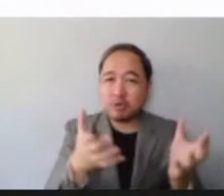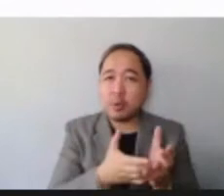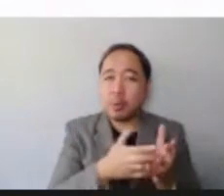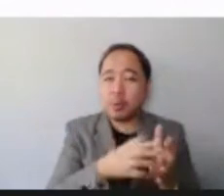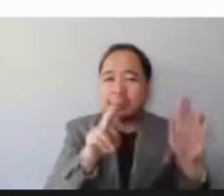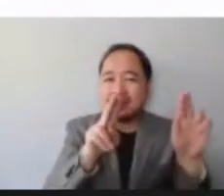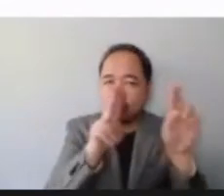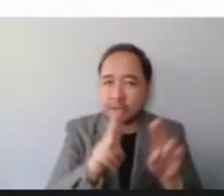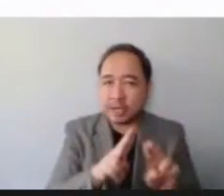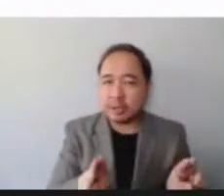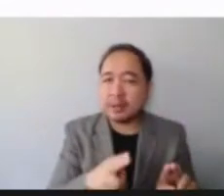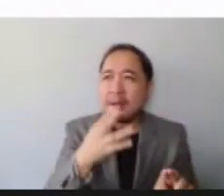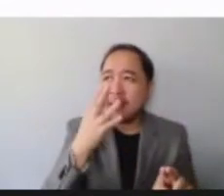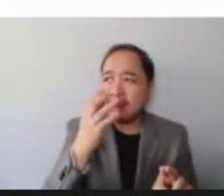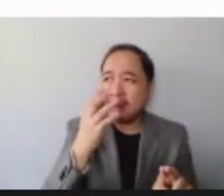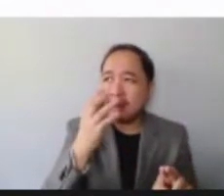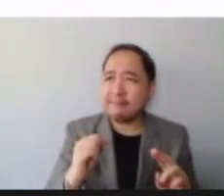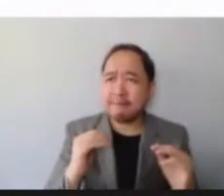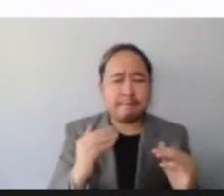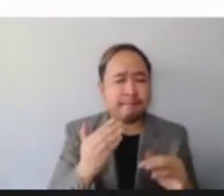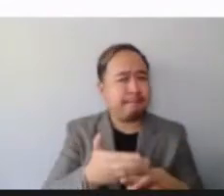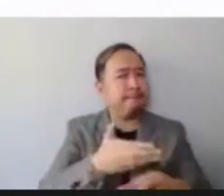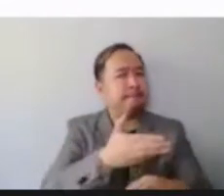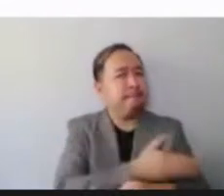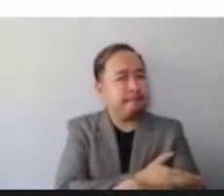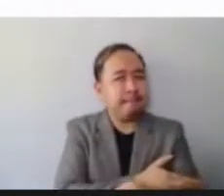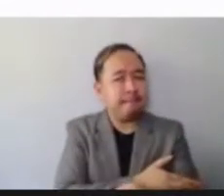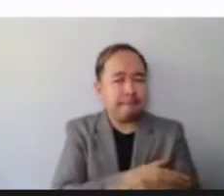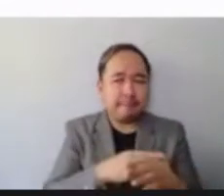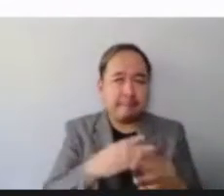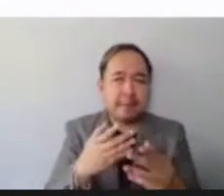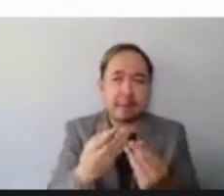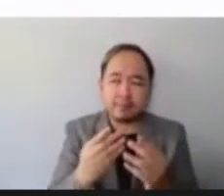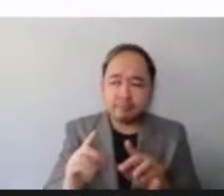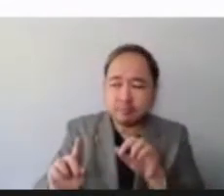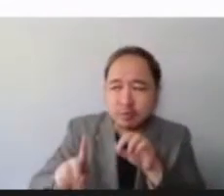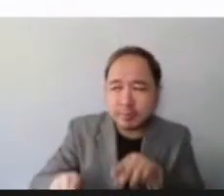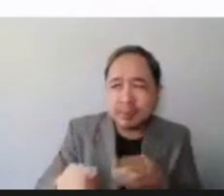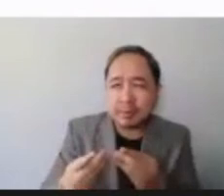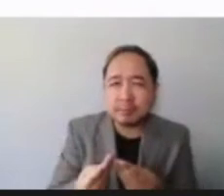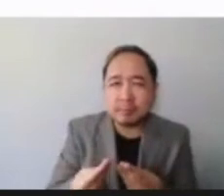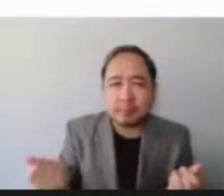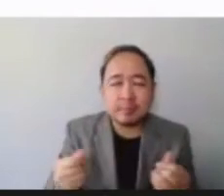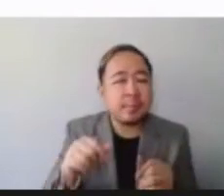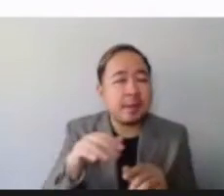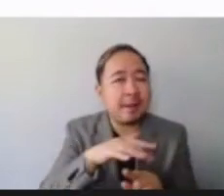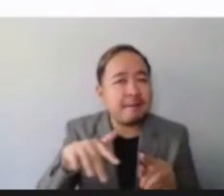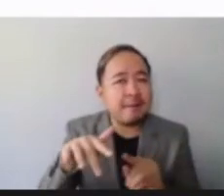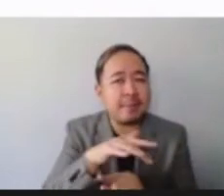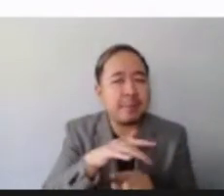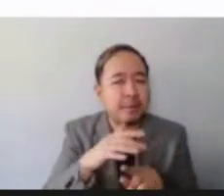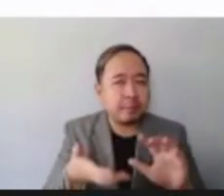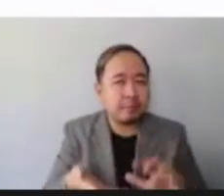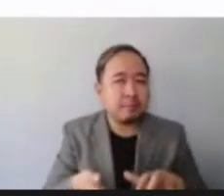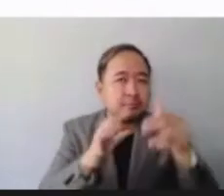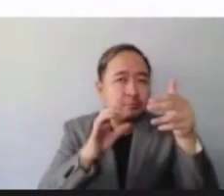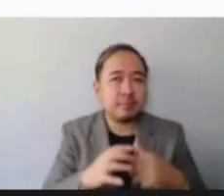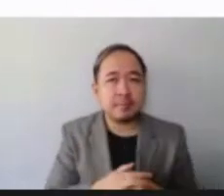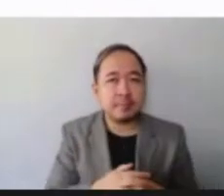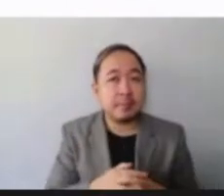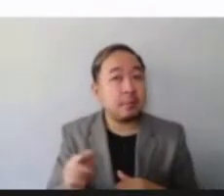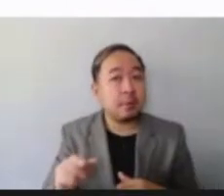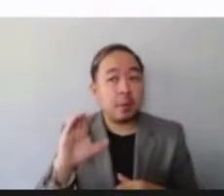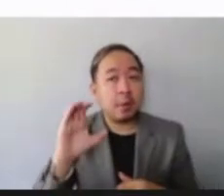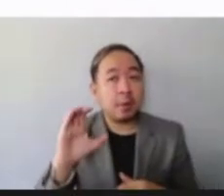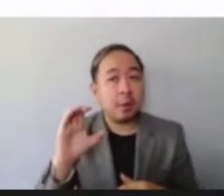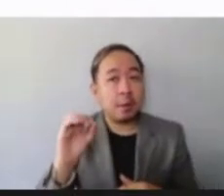addressing environment and development challenges everybody will remember the recent cup 27 agreements